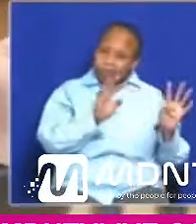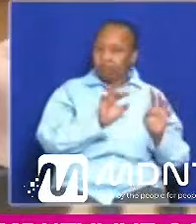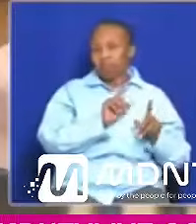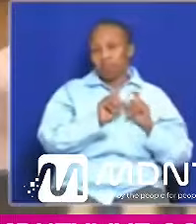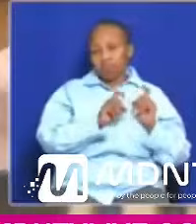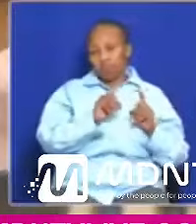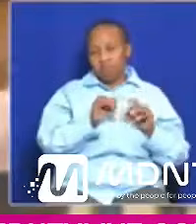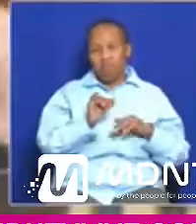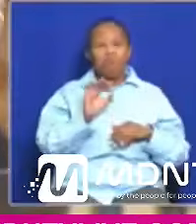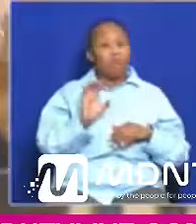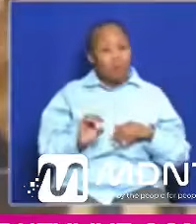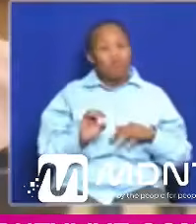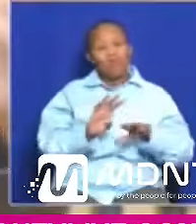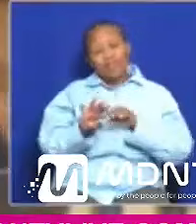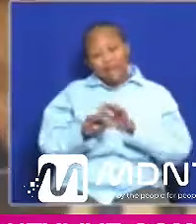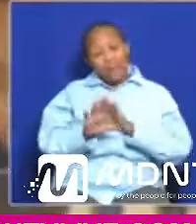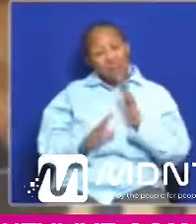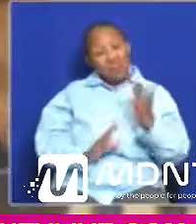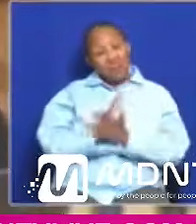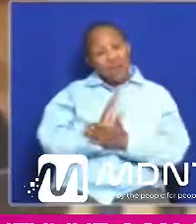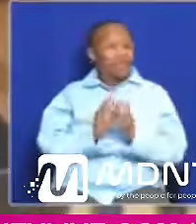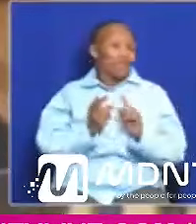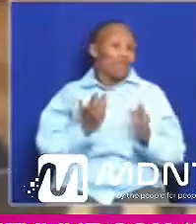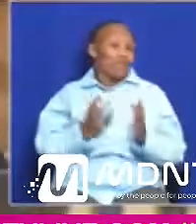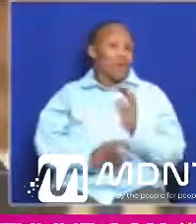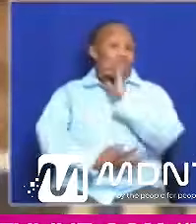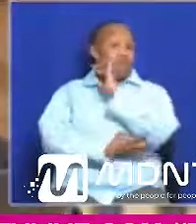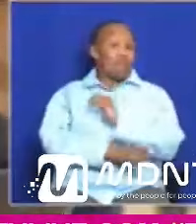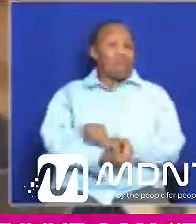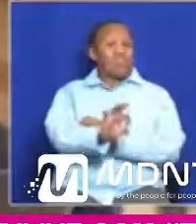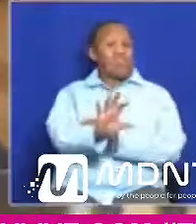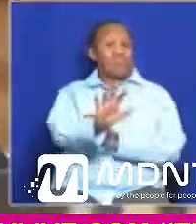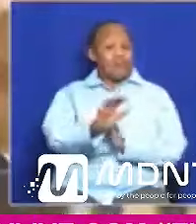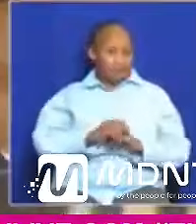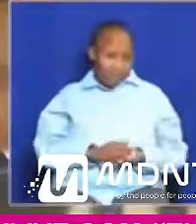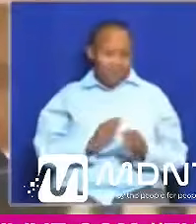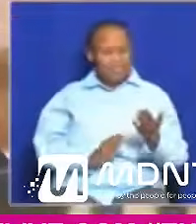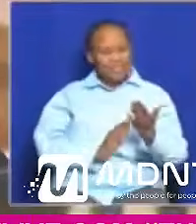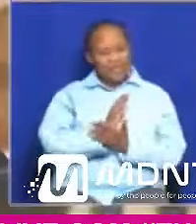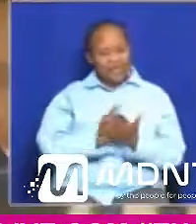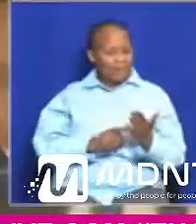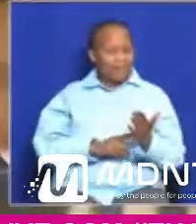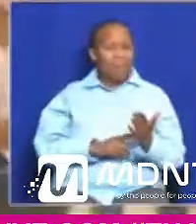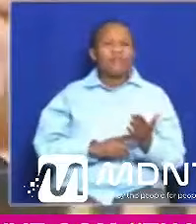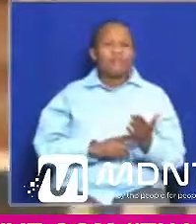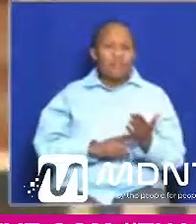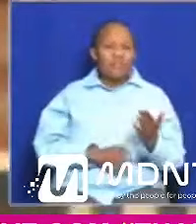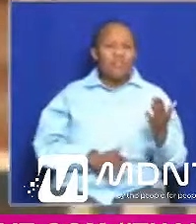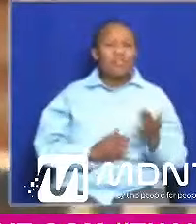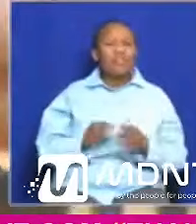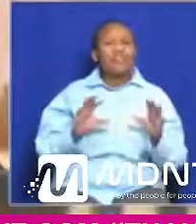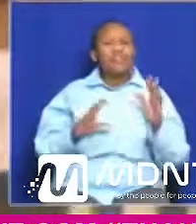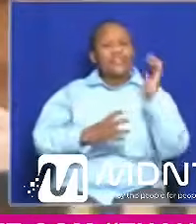35. More so because that's not a right. Your Section 35 rights is